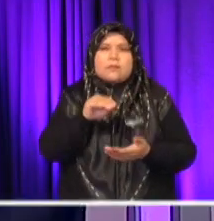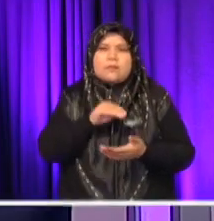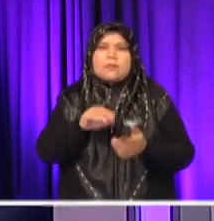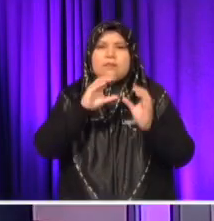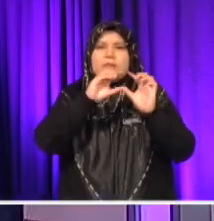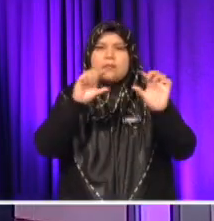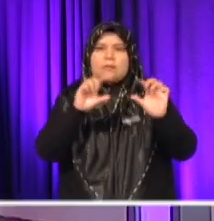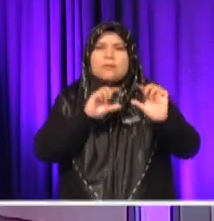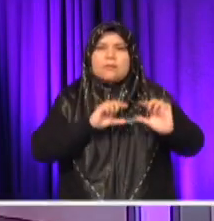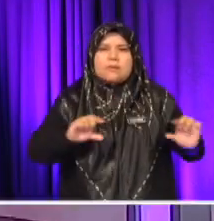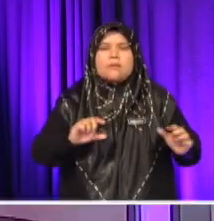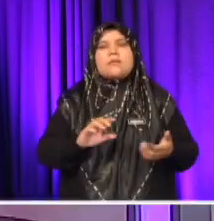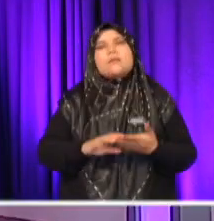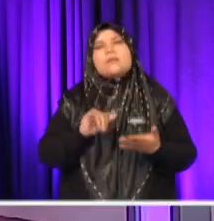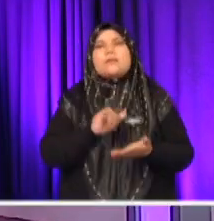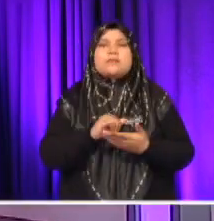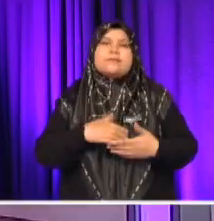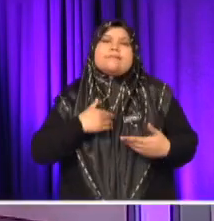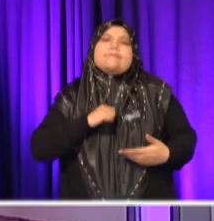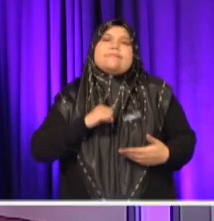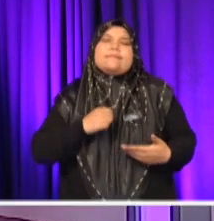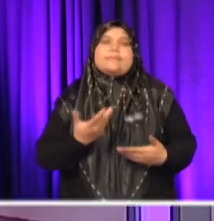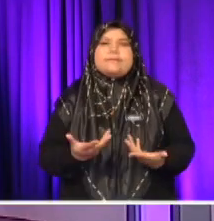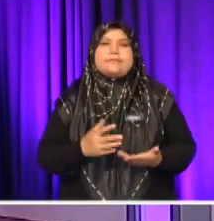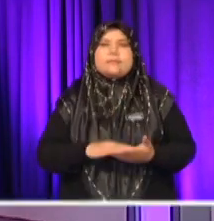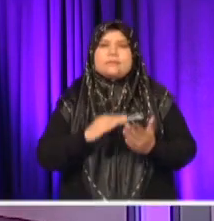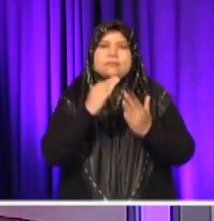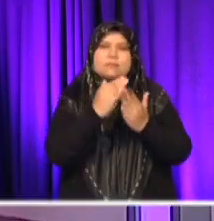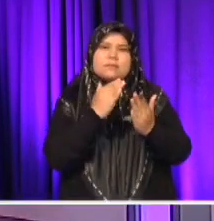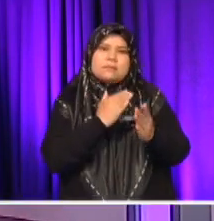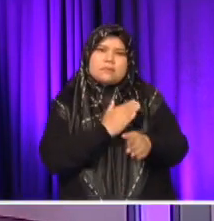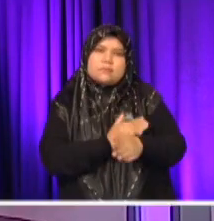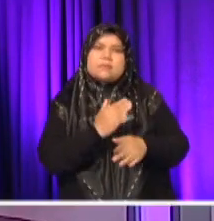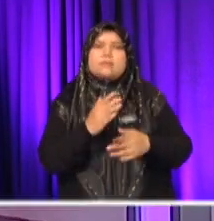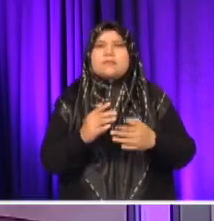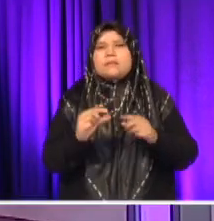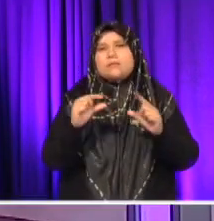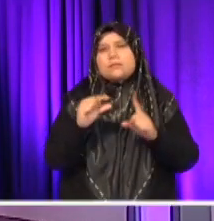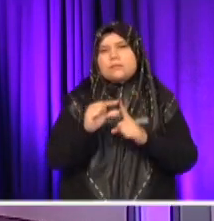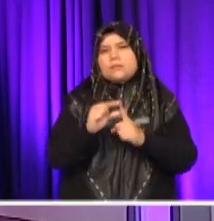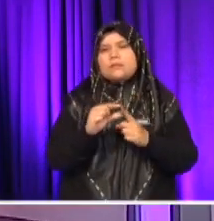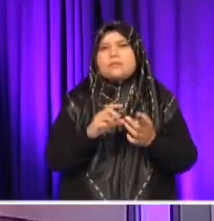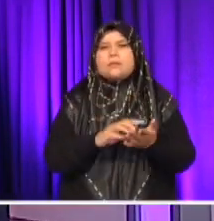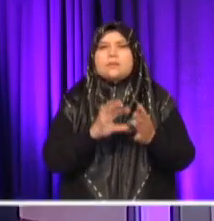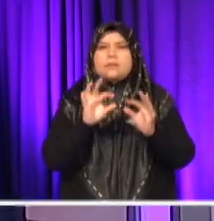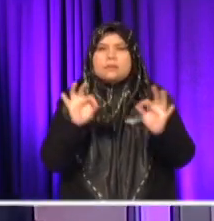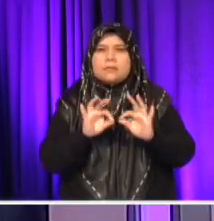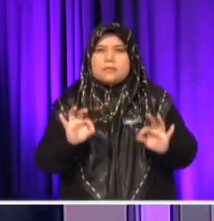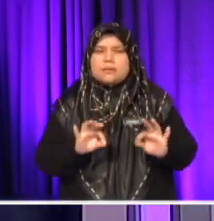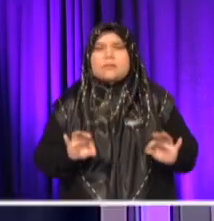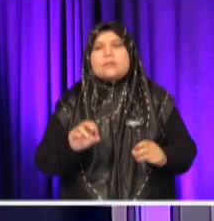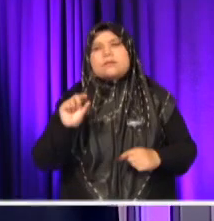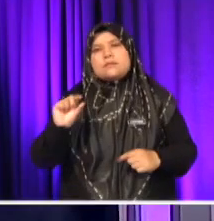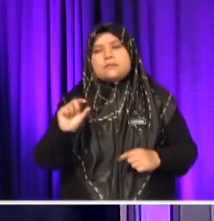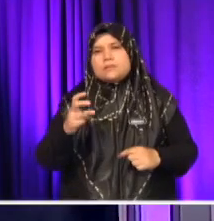a slightly shorter text. Okay. Probably sometimes candidate can have all the points in just 1 paragraph. But if they want to